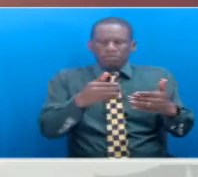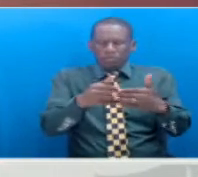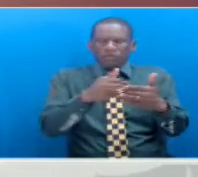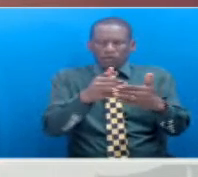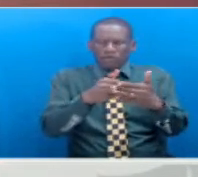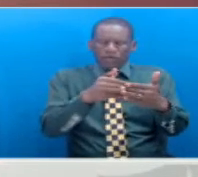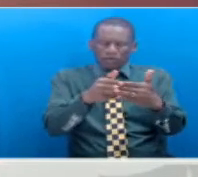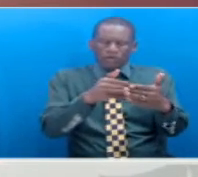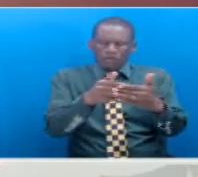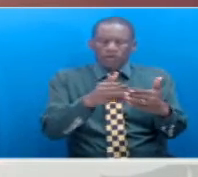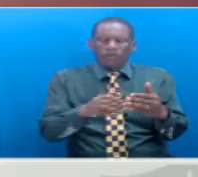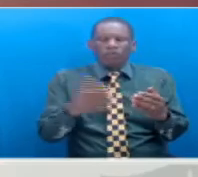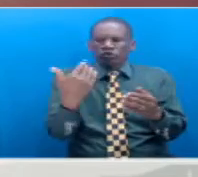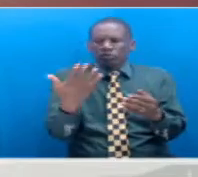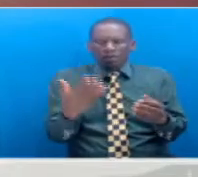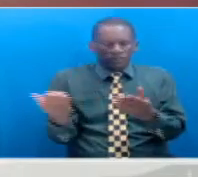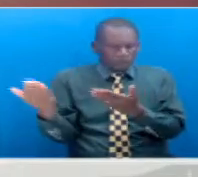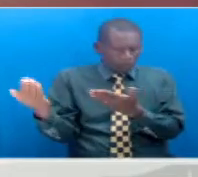not in the loop?